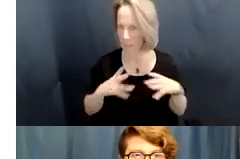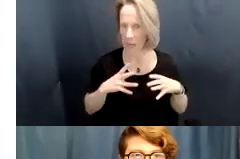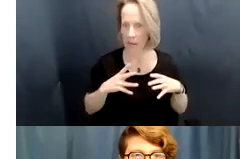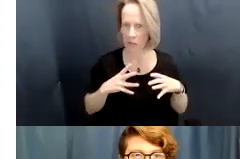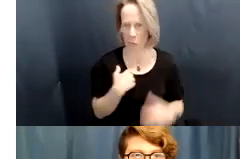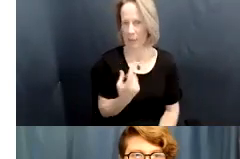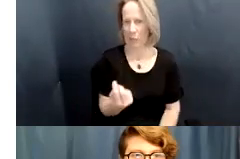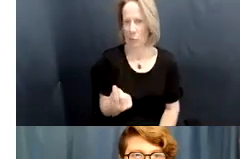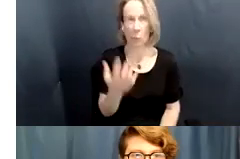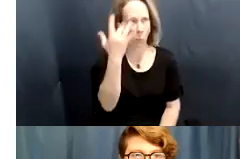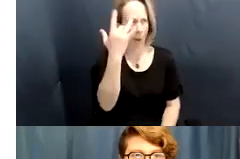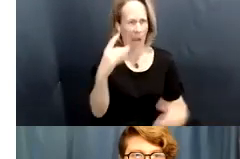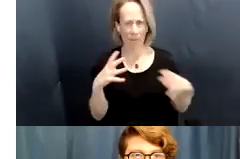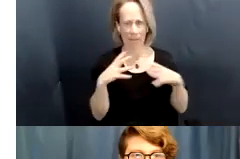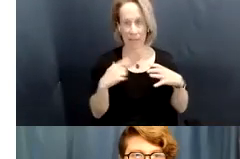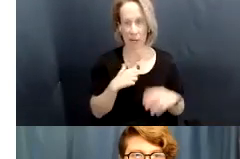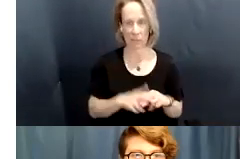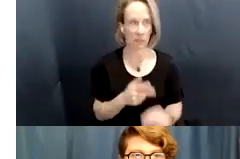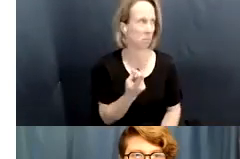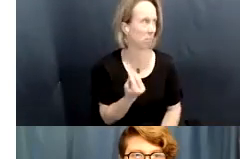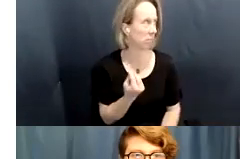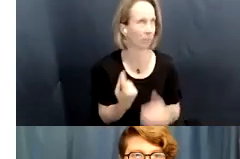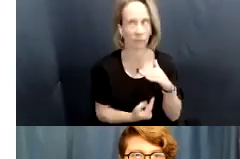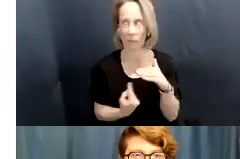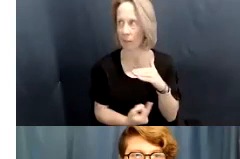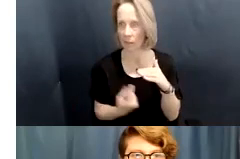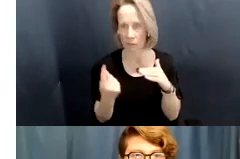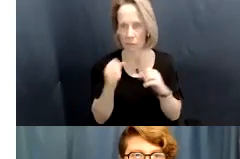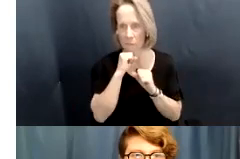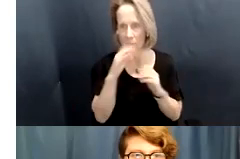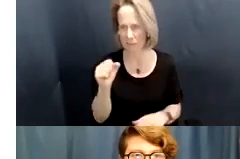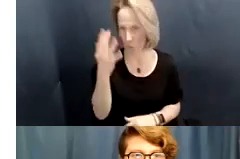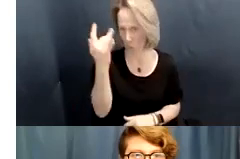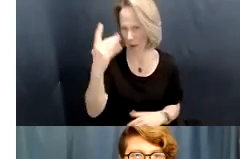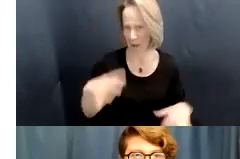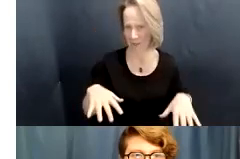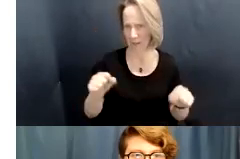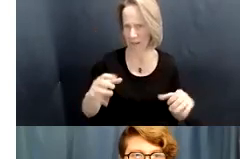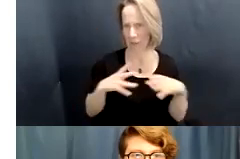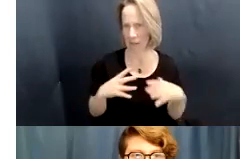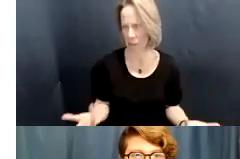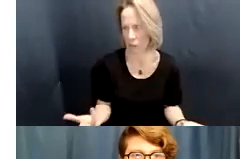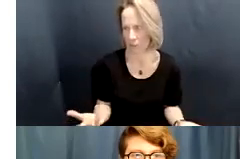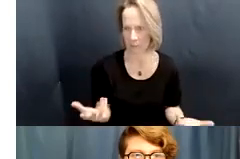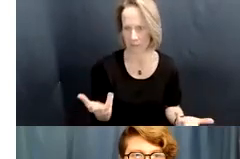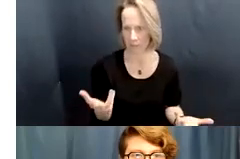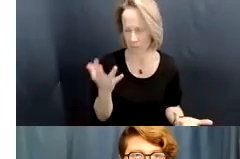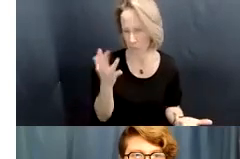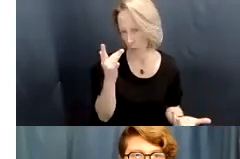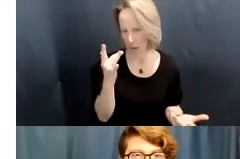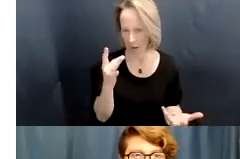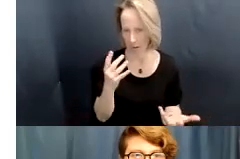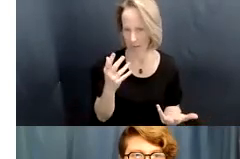window. I can't go anywhere or do anything, right? So why would I take my PTO? No, thank